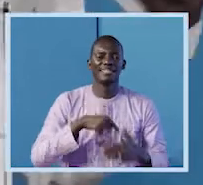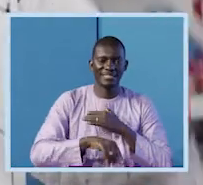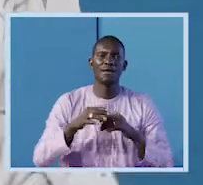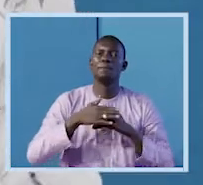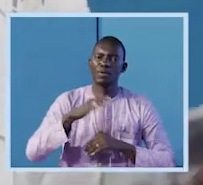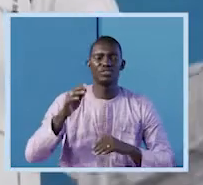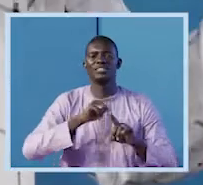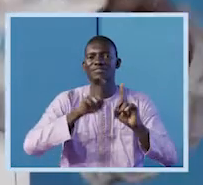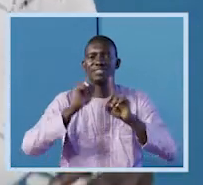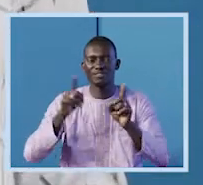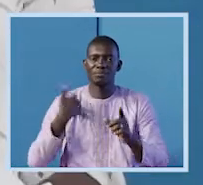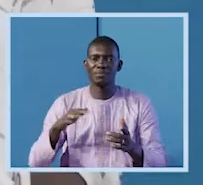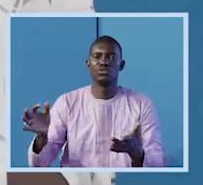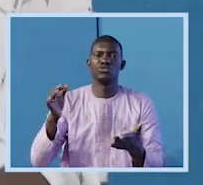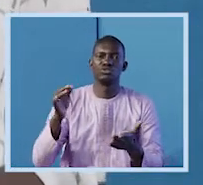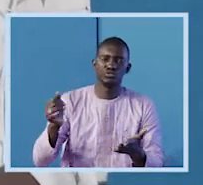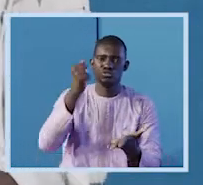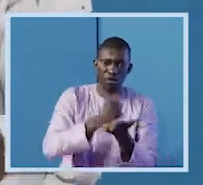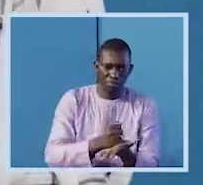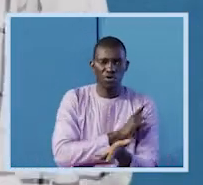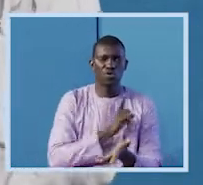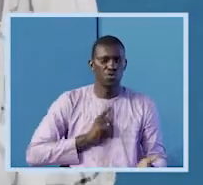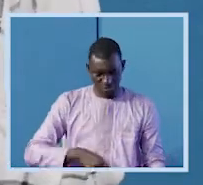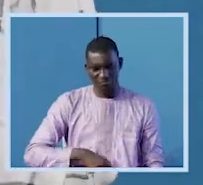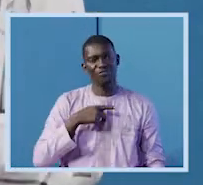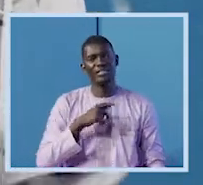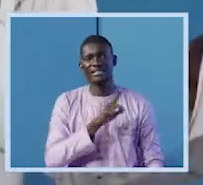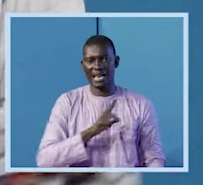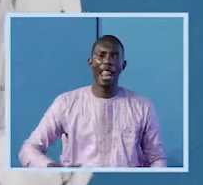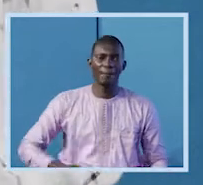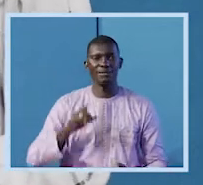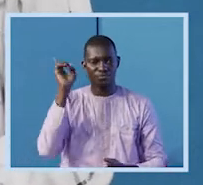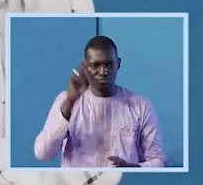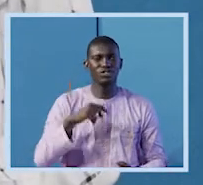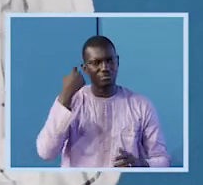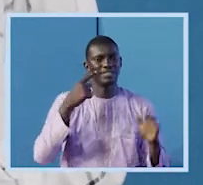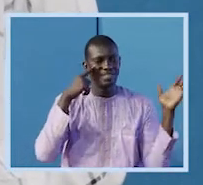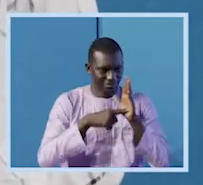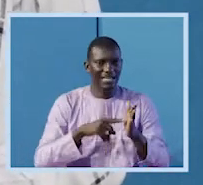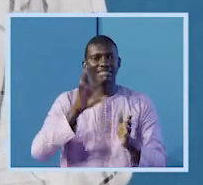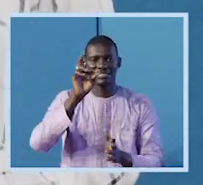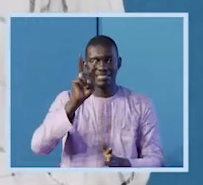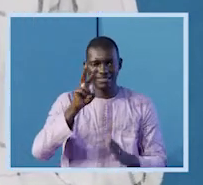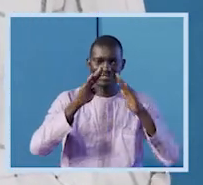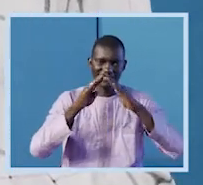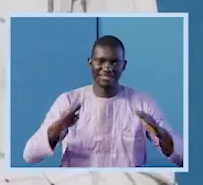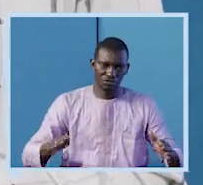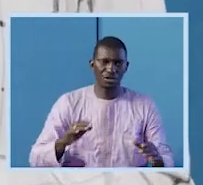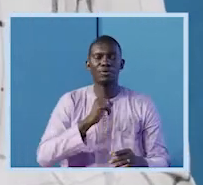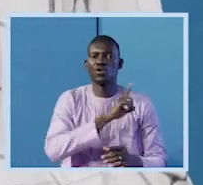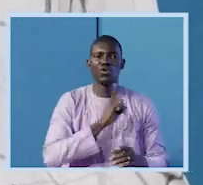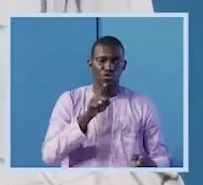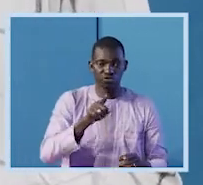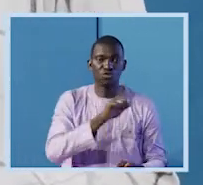as different nominations poured in, we just feel like you need to be recognized. As a television station, we need to recognize you because you're